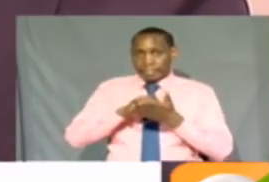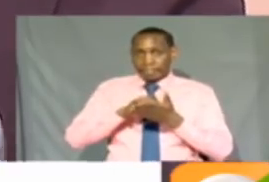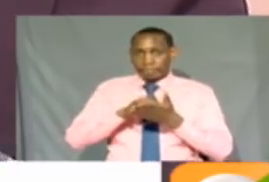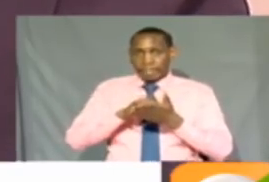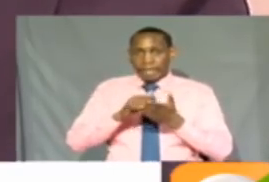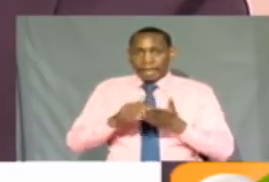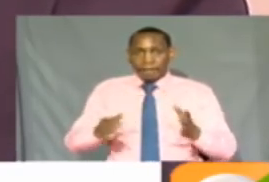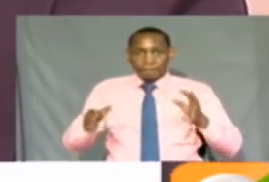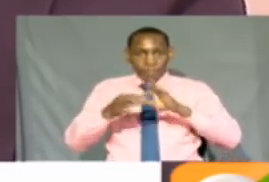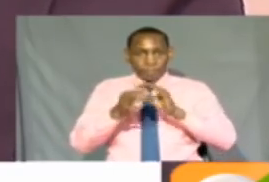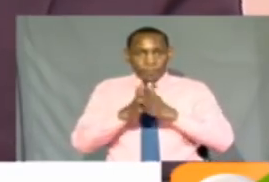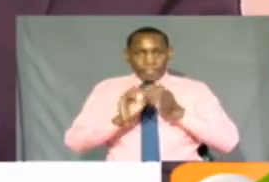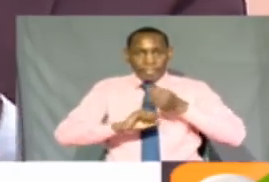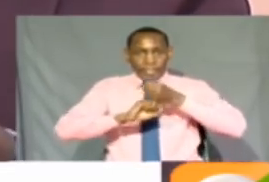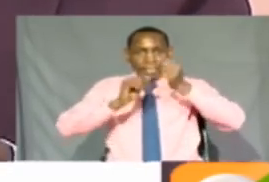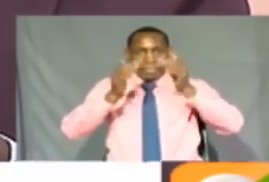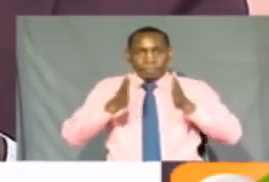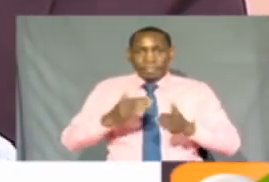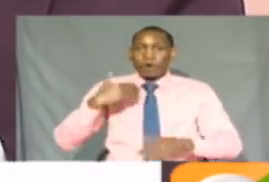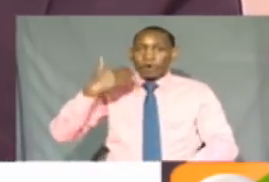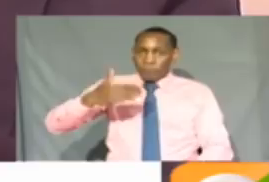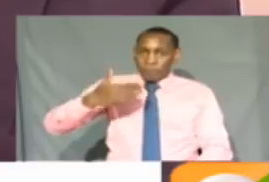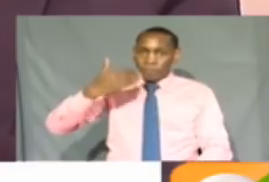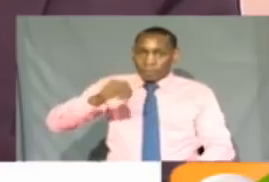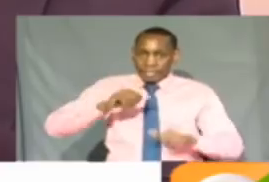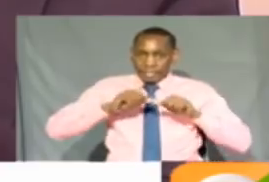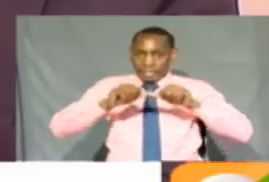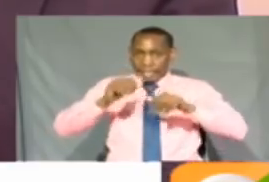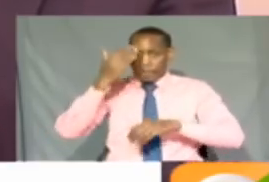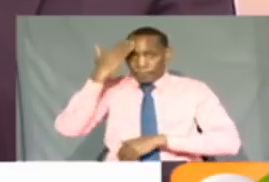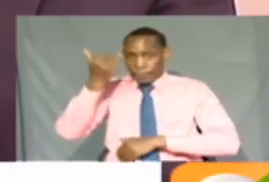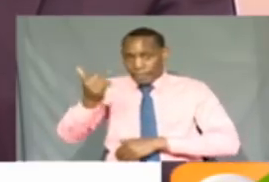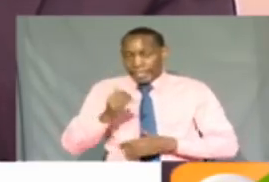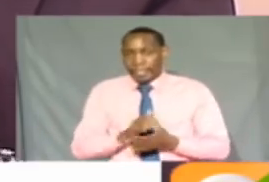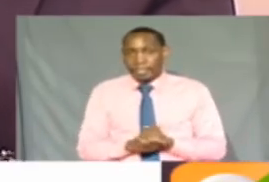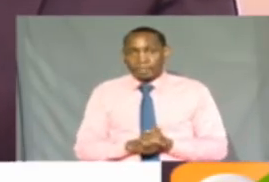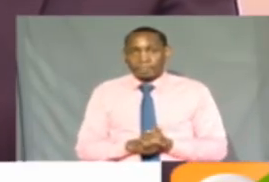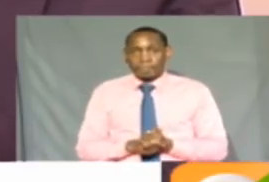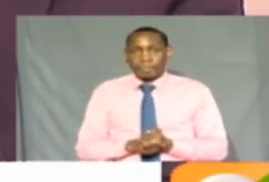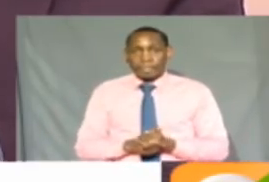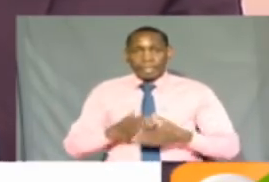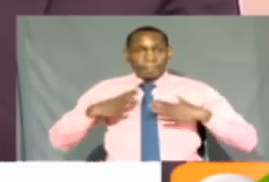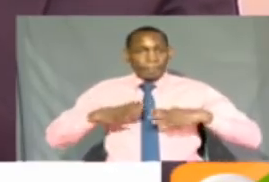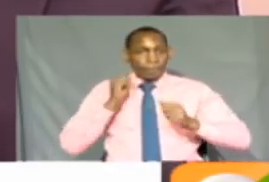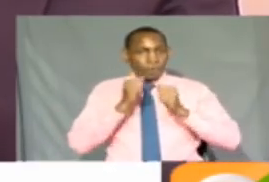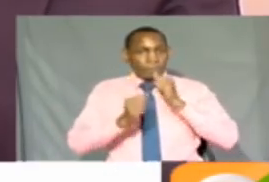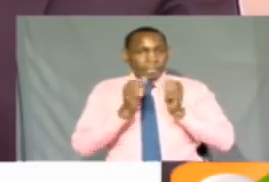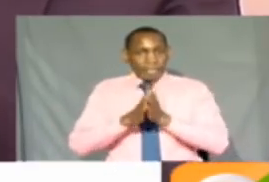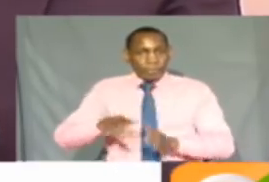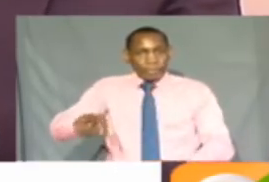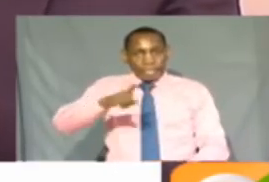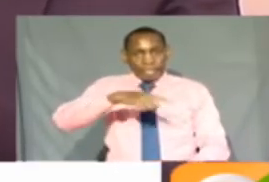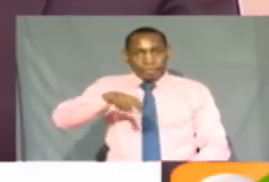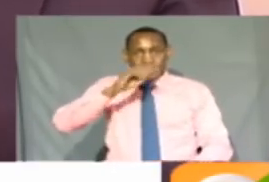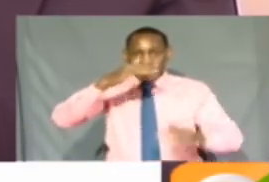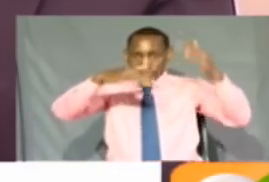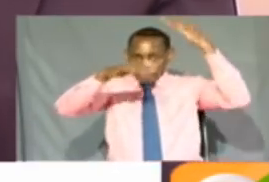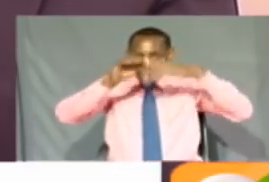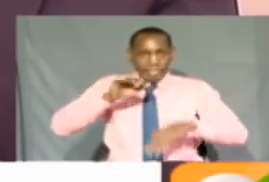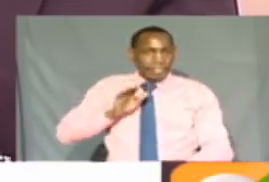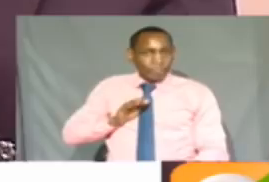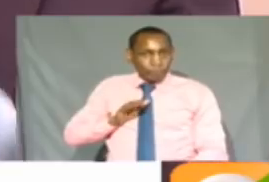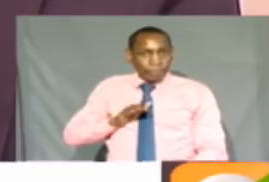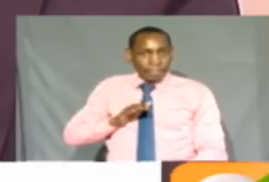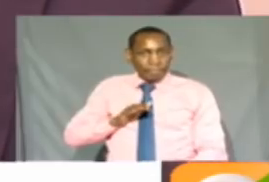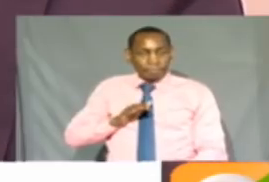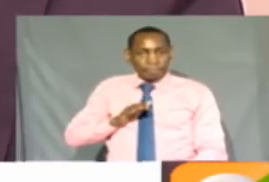of sponsors. They will always be there because those who are competing with us for the campus ladies, they